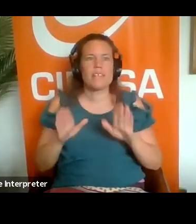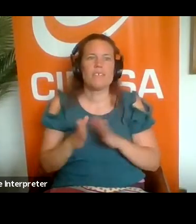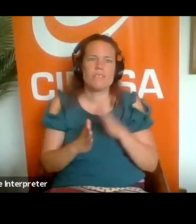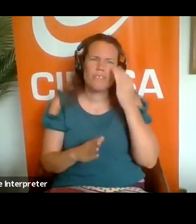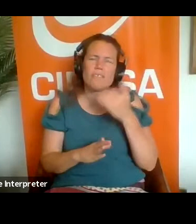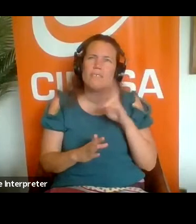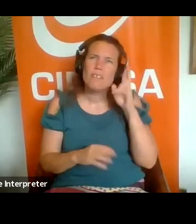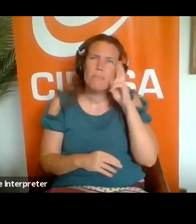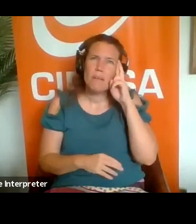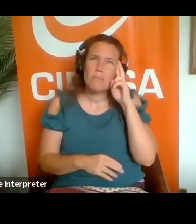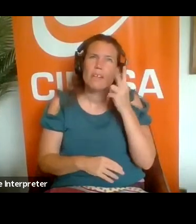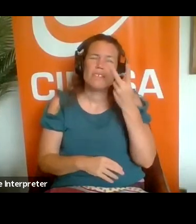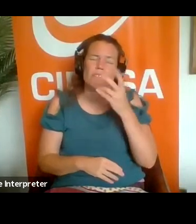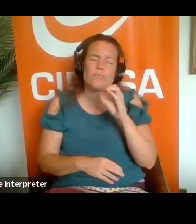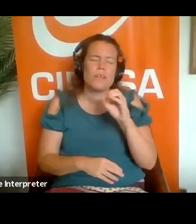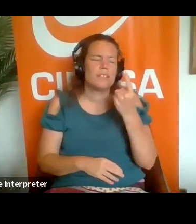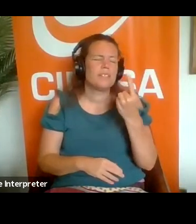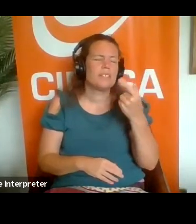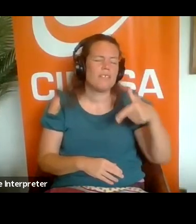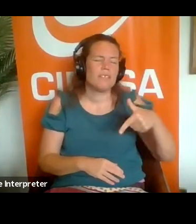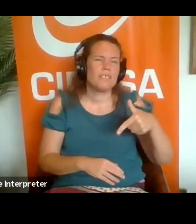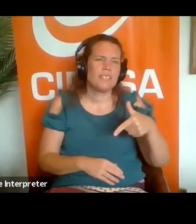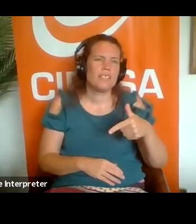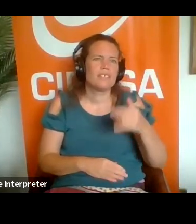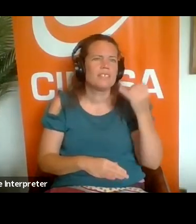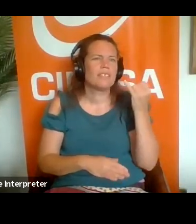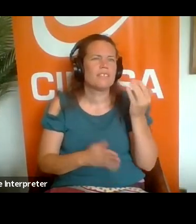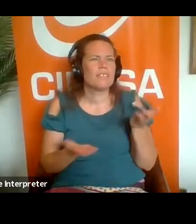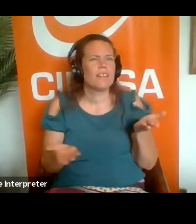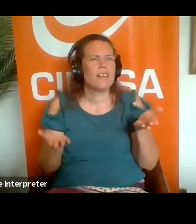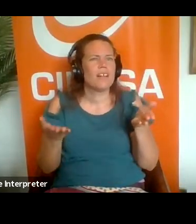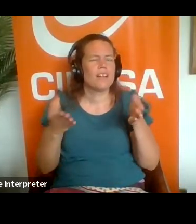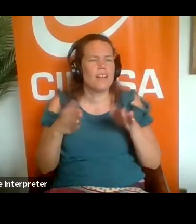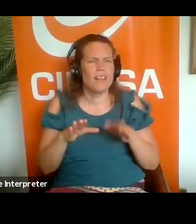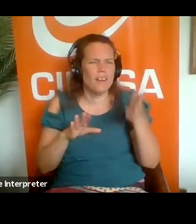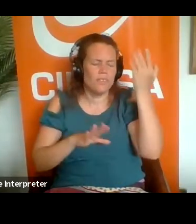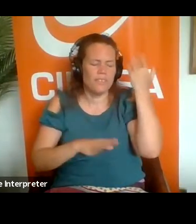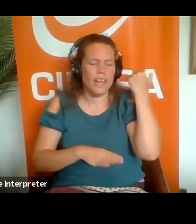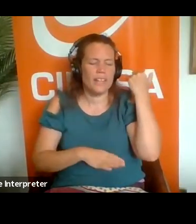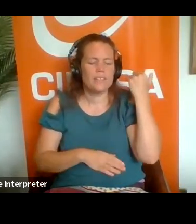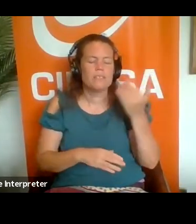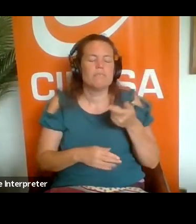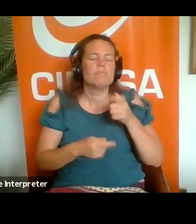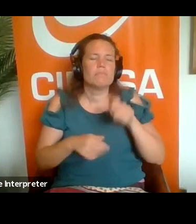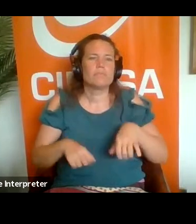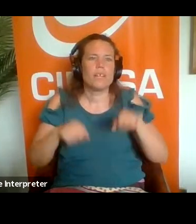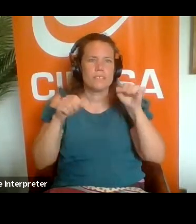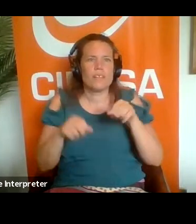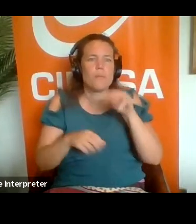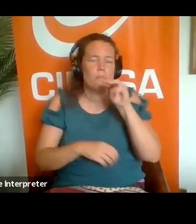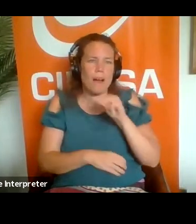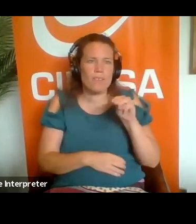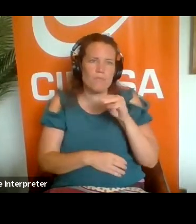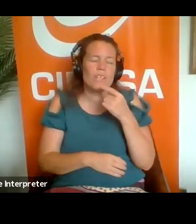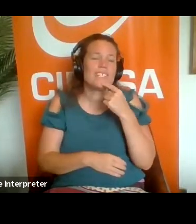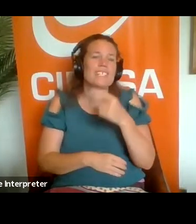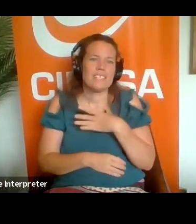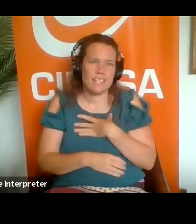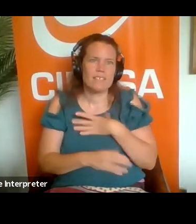2017, the late president, the then president Magufuli, admitted in public